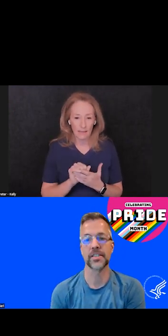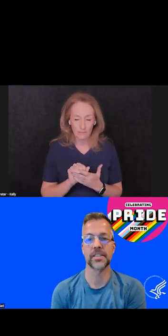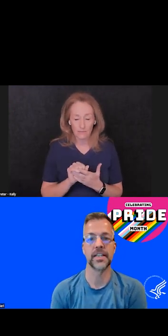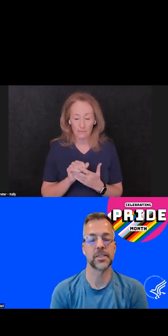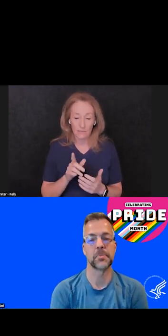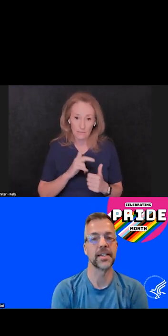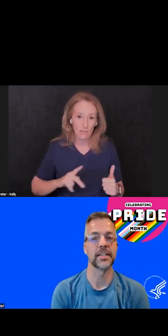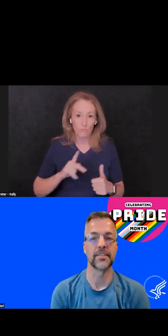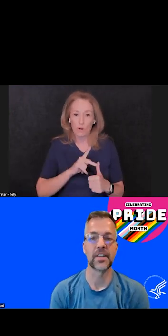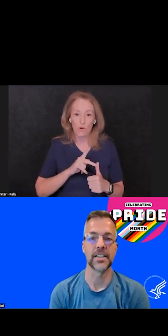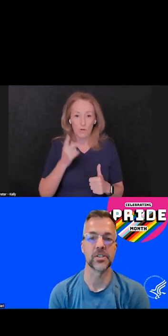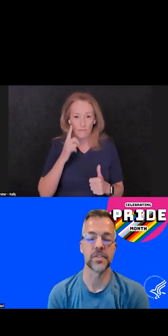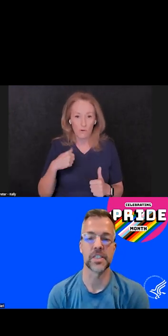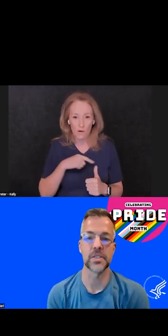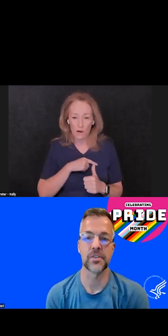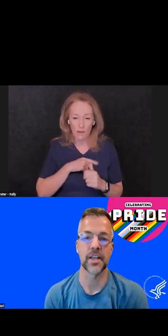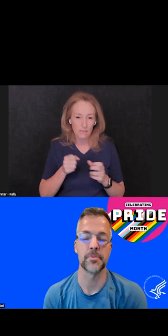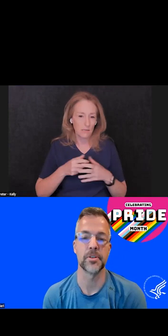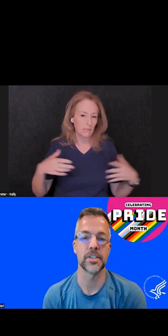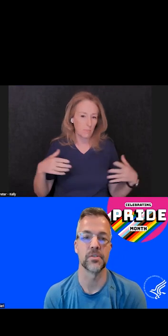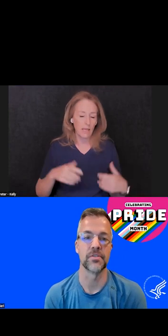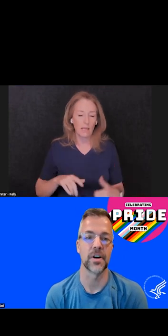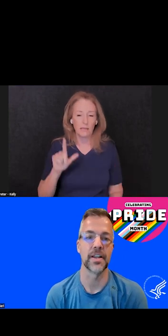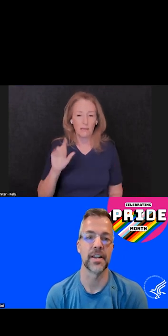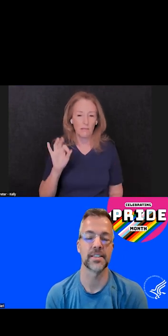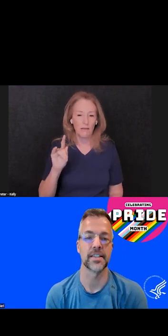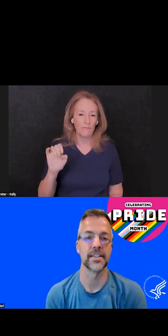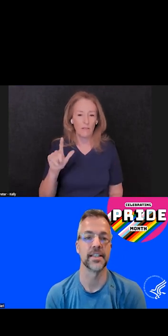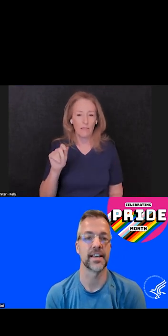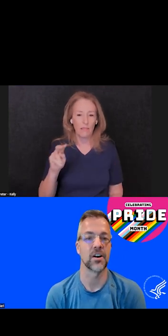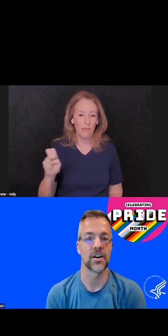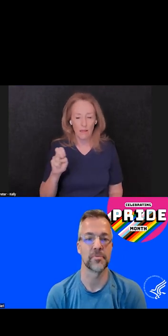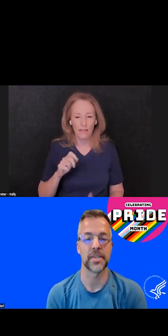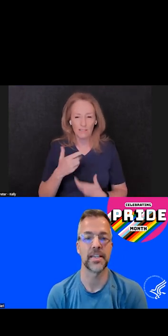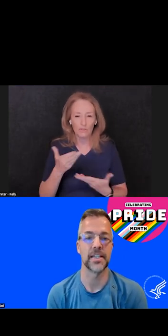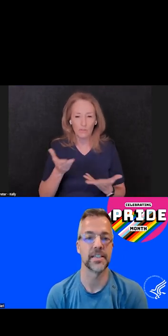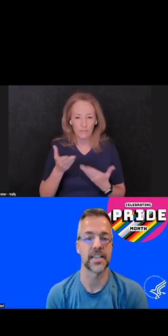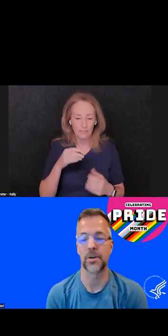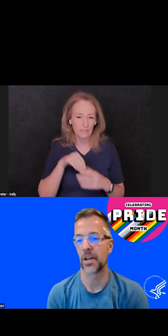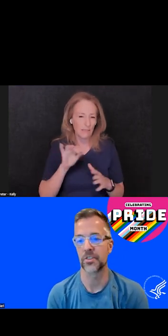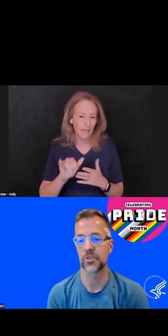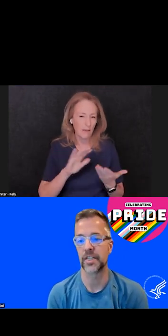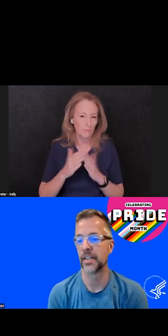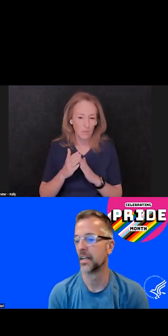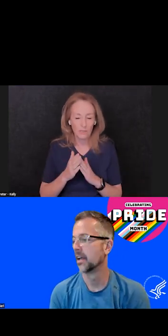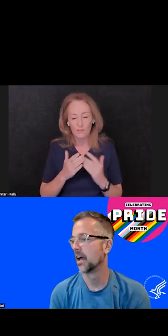for us in expanding Lifeline services for that community. So very excited that that RFP is